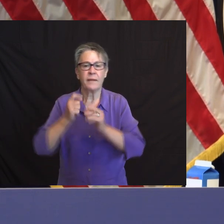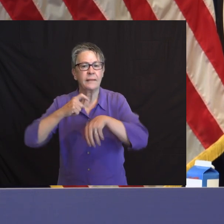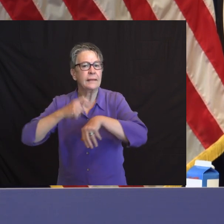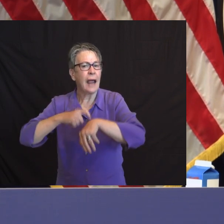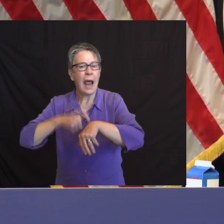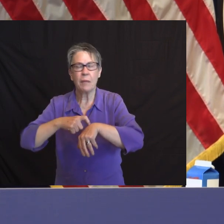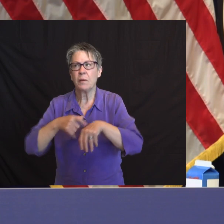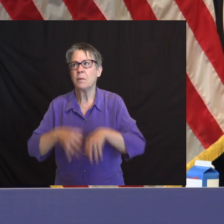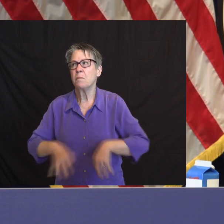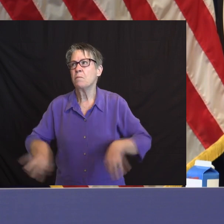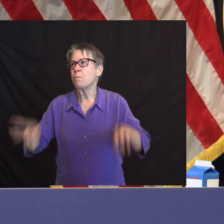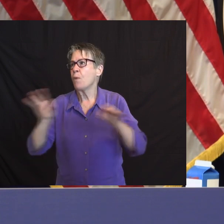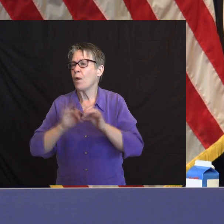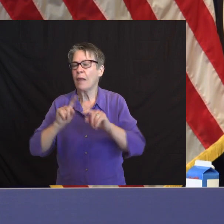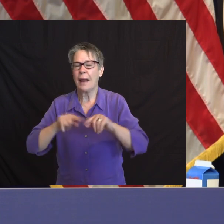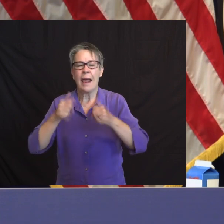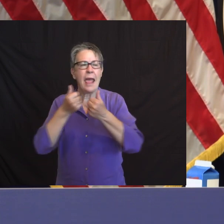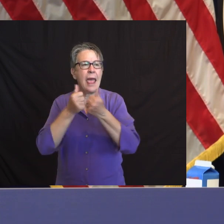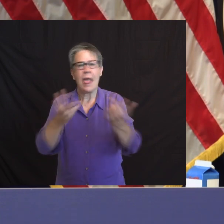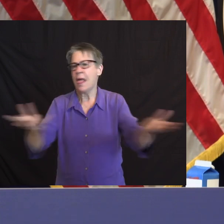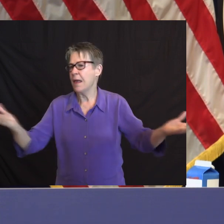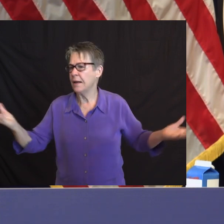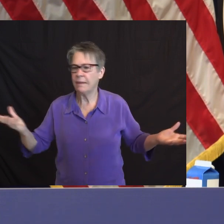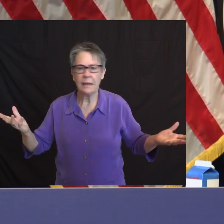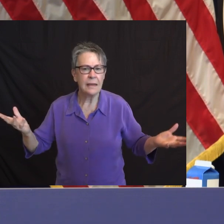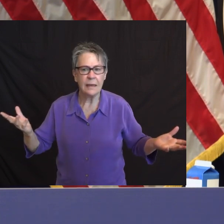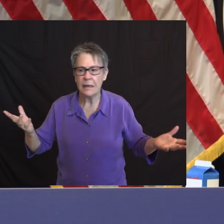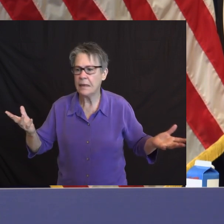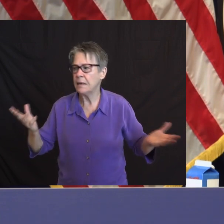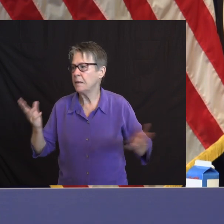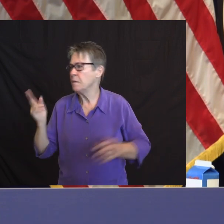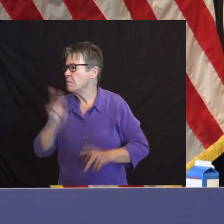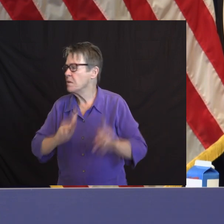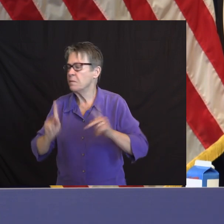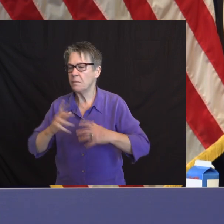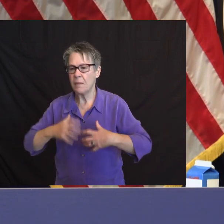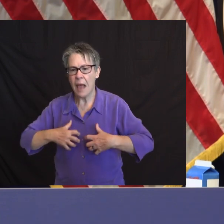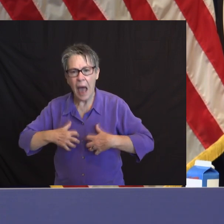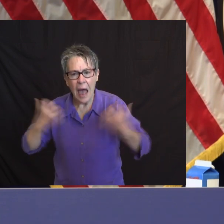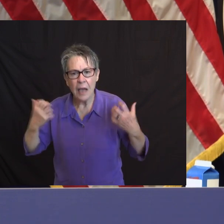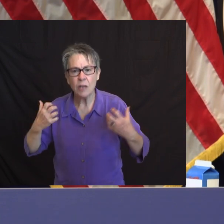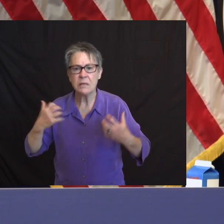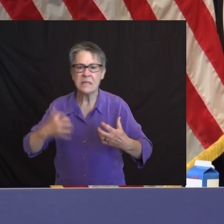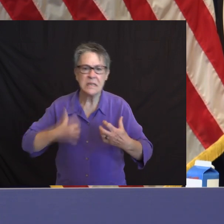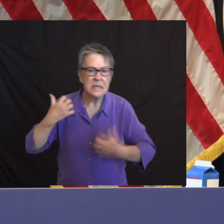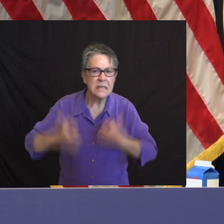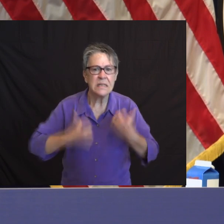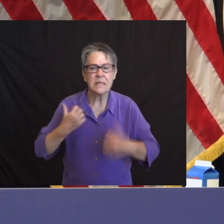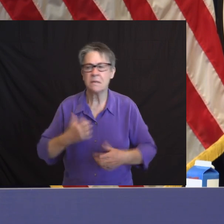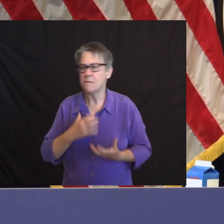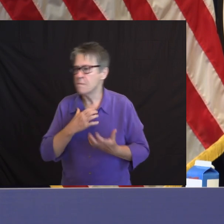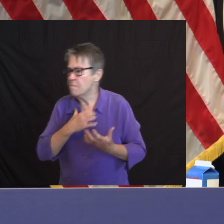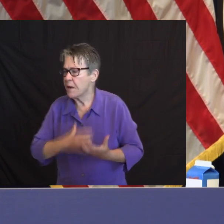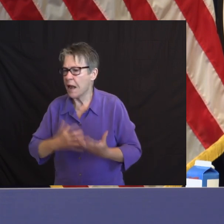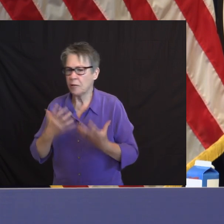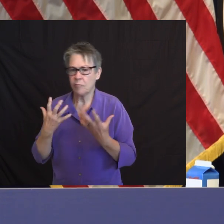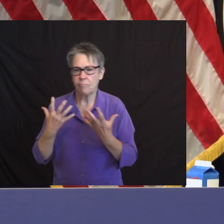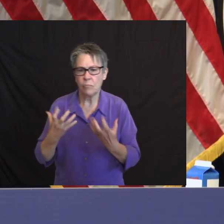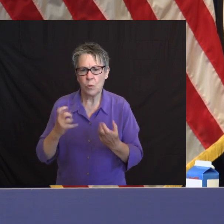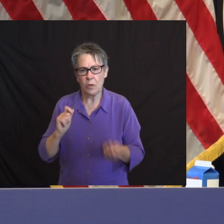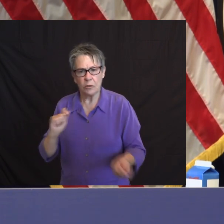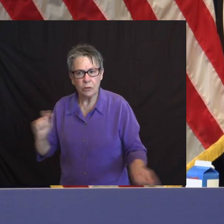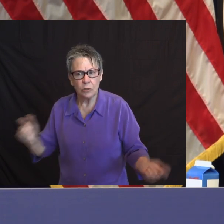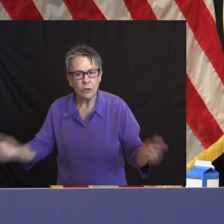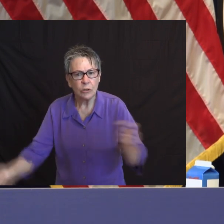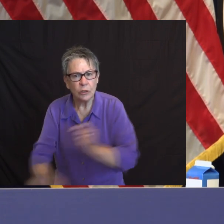overwhelming amount of anger and passion, and by the way, it's all been incredibly peaceful. I mean, overwhelmingly so, particularly in New Jersey, and we should be very proud of